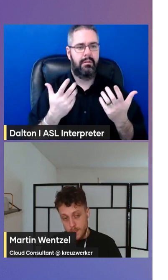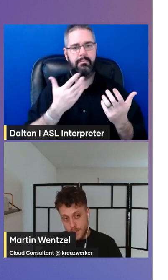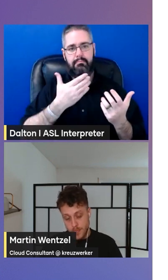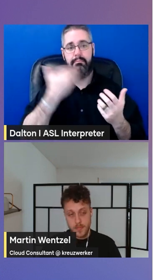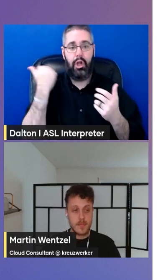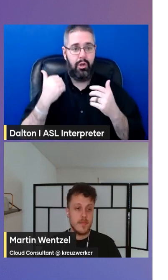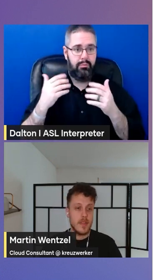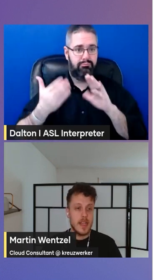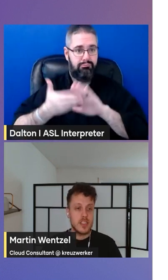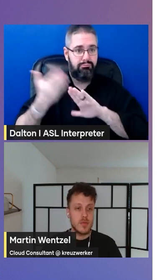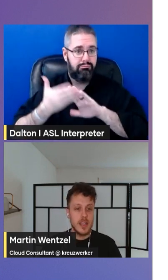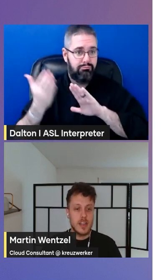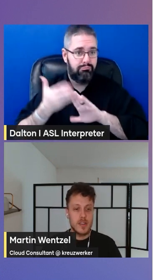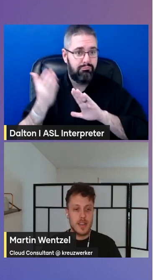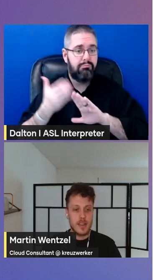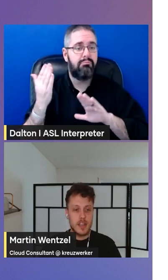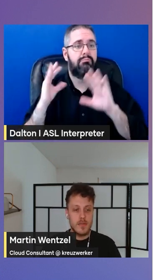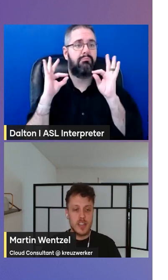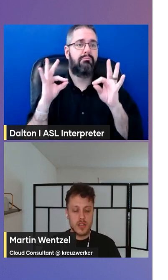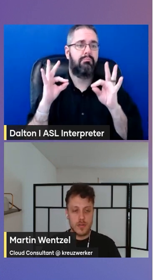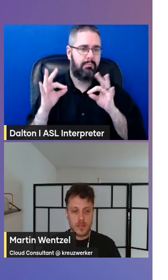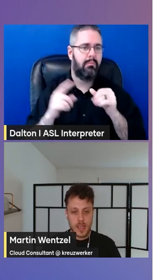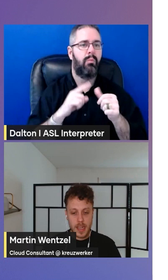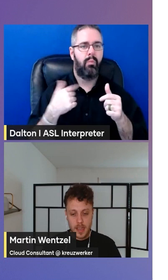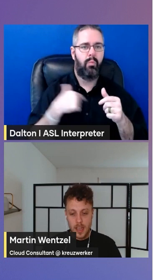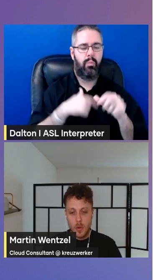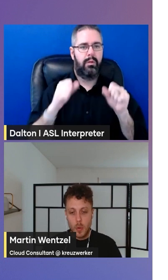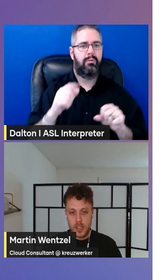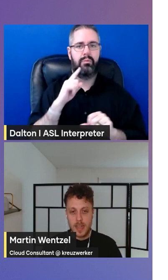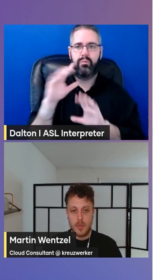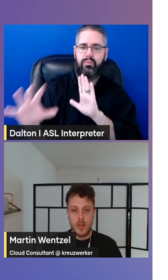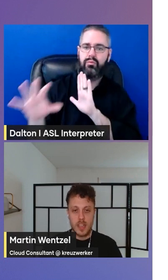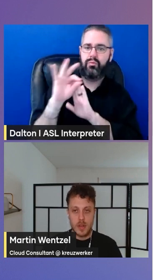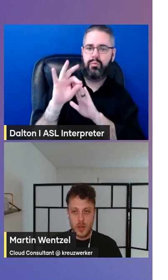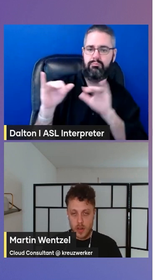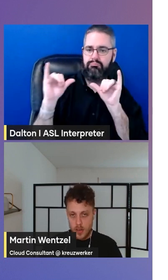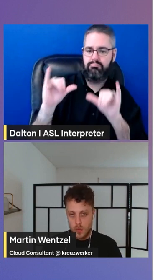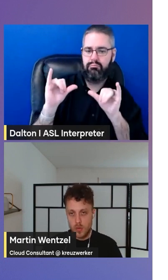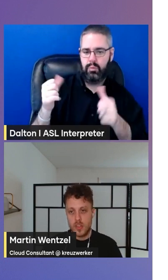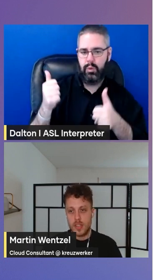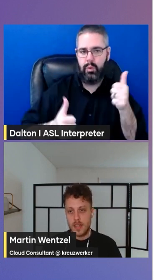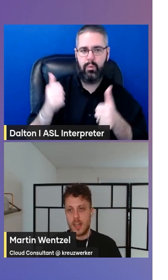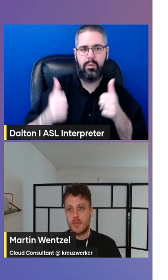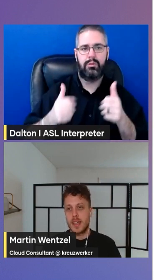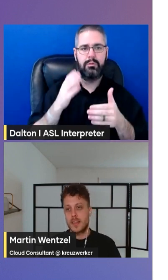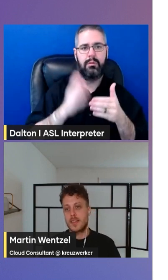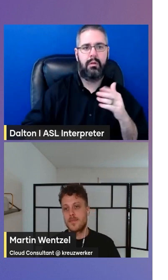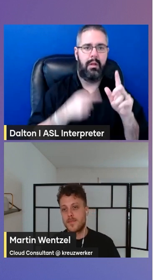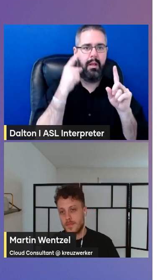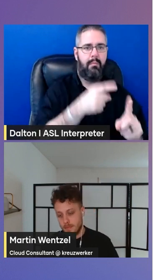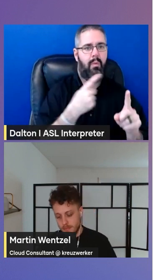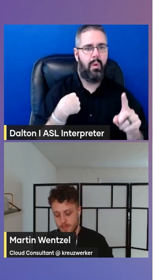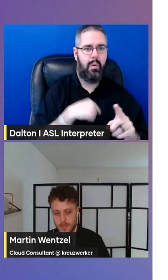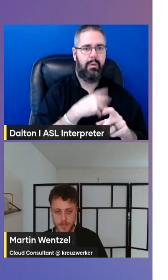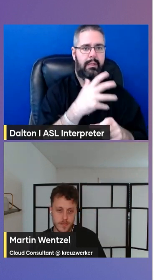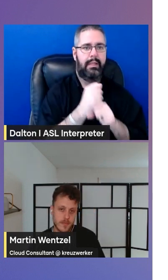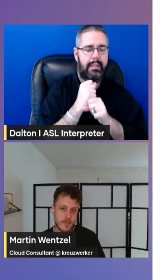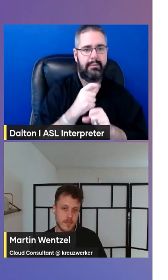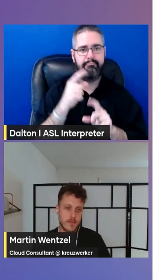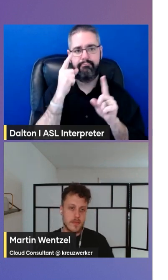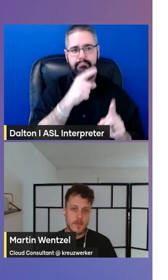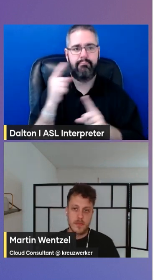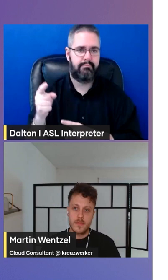performance as well, and we can really choose, okay, which endpoints are we talking to, which data are we getting.